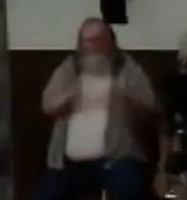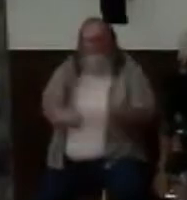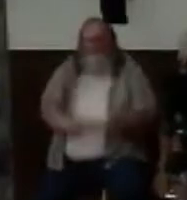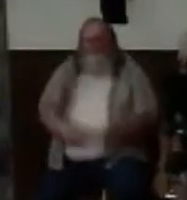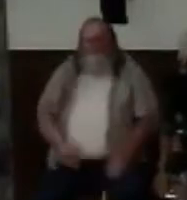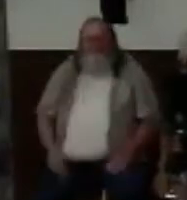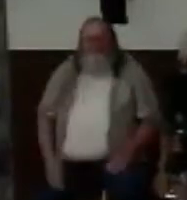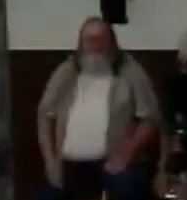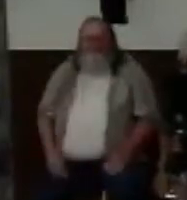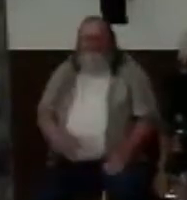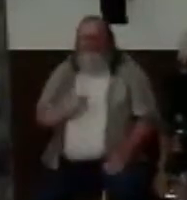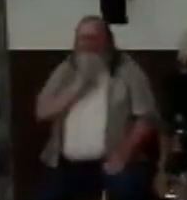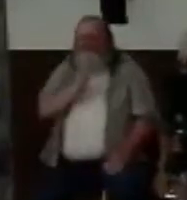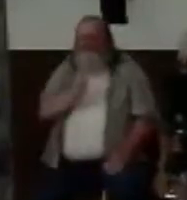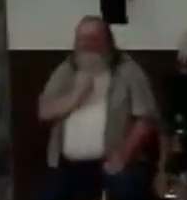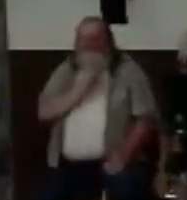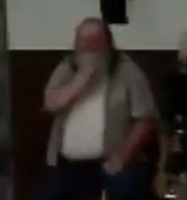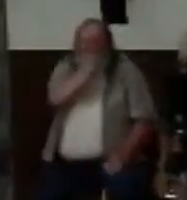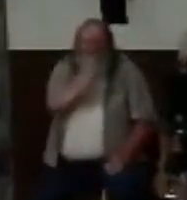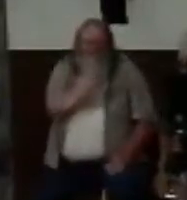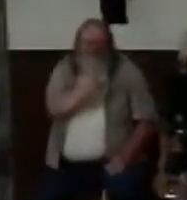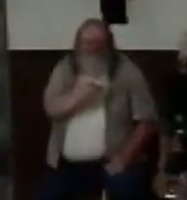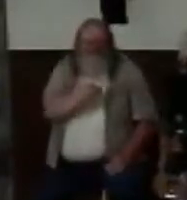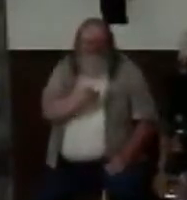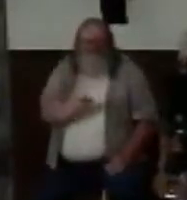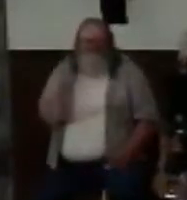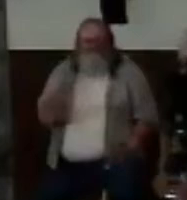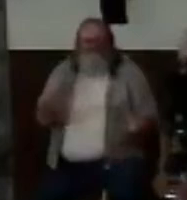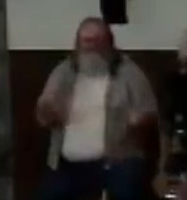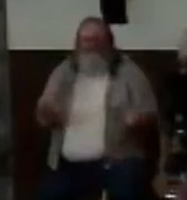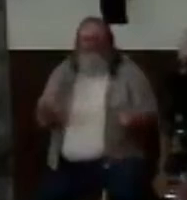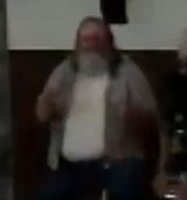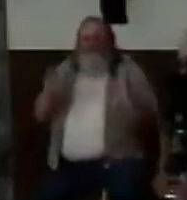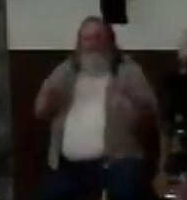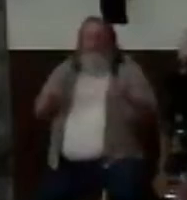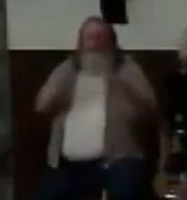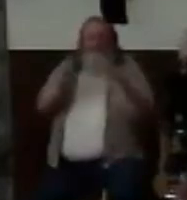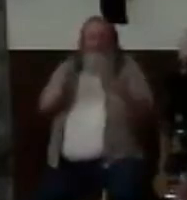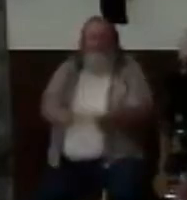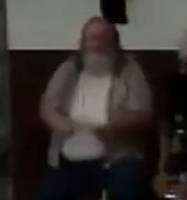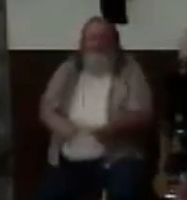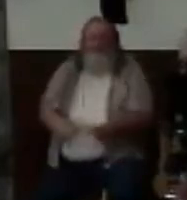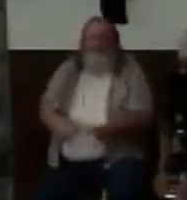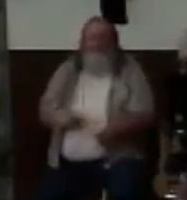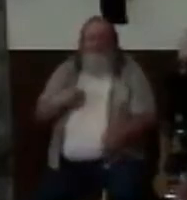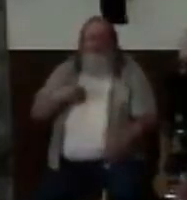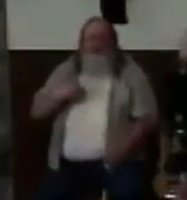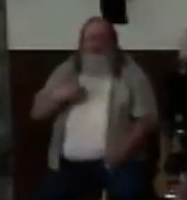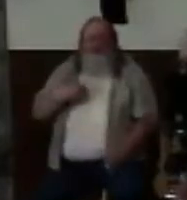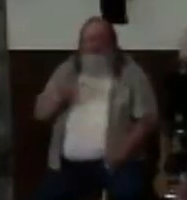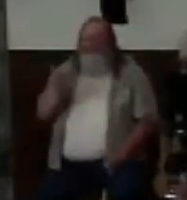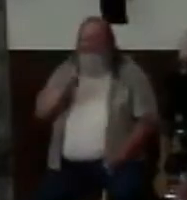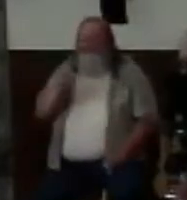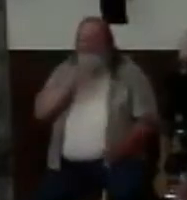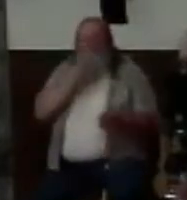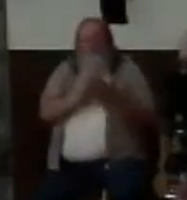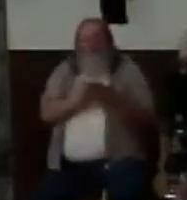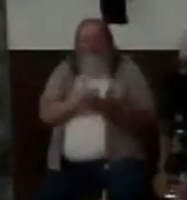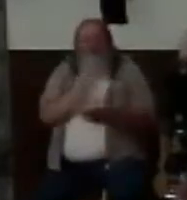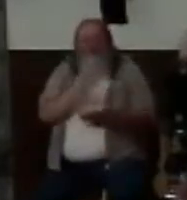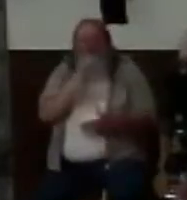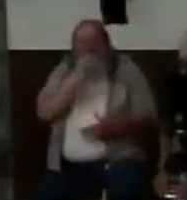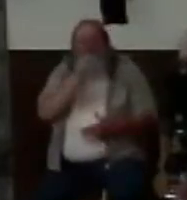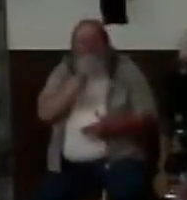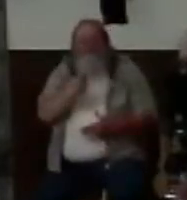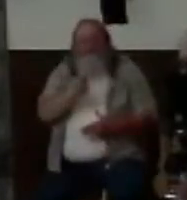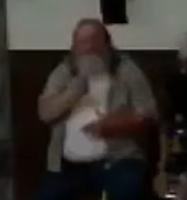but a fraud who deceives the people. But no one had the courage to speak favorably about him in public, for they were afraid